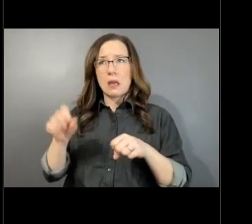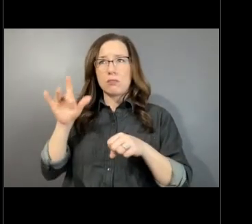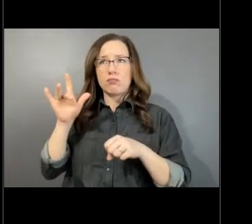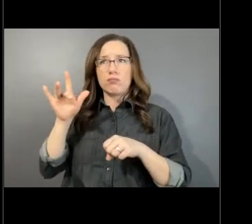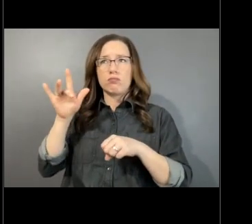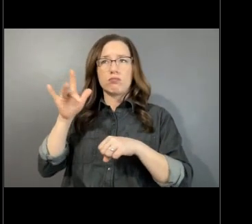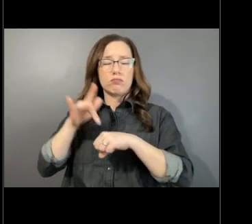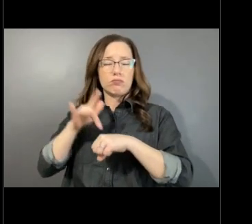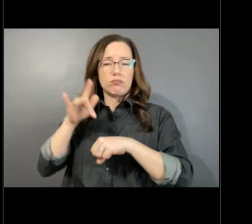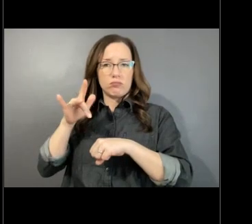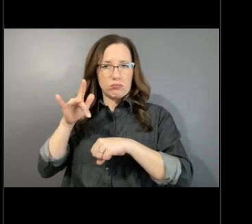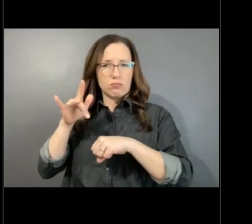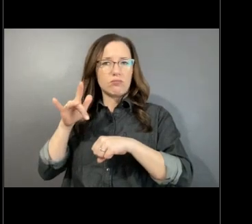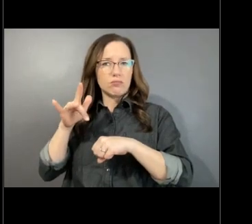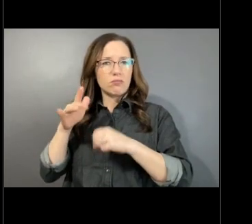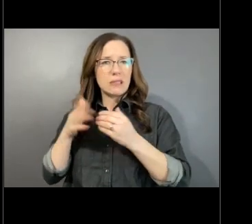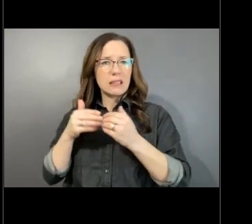seated user.